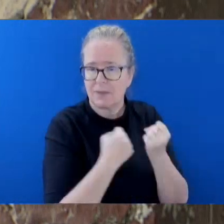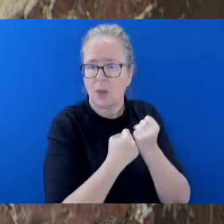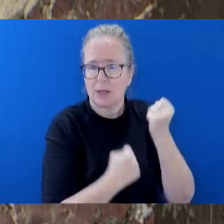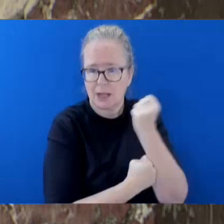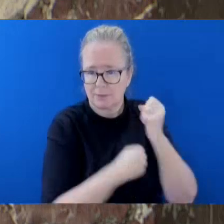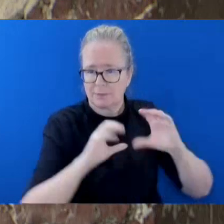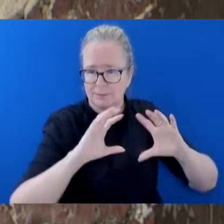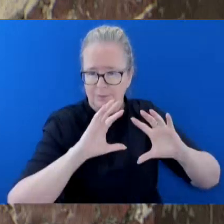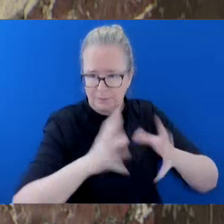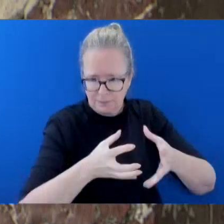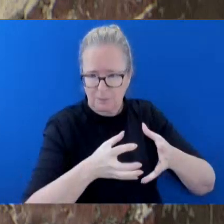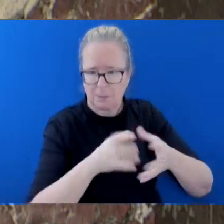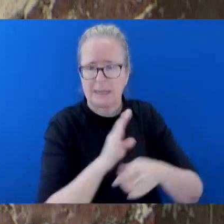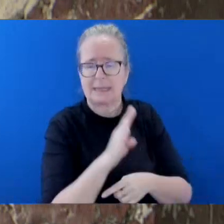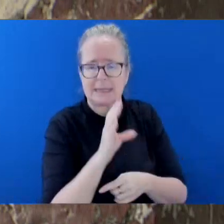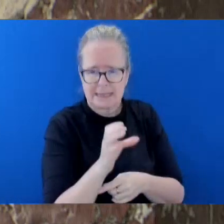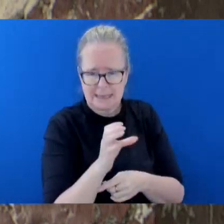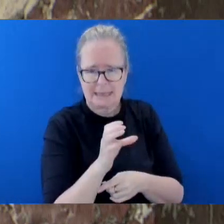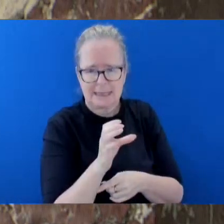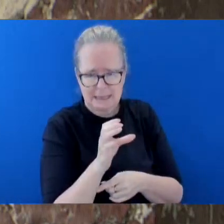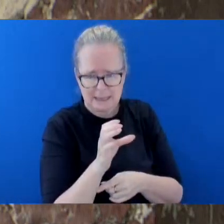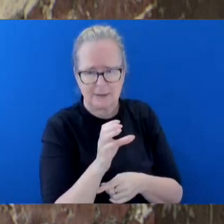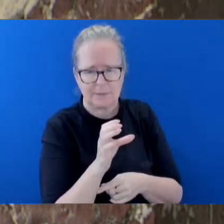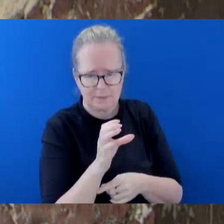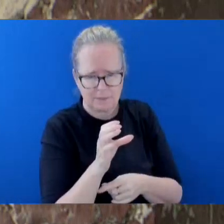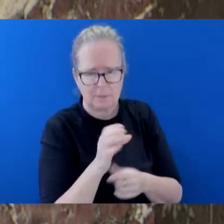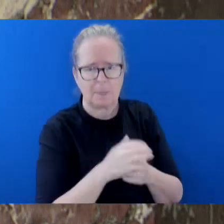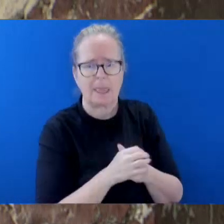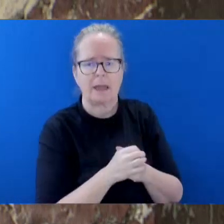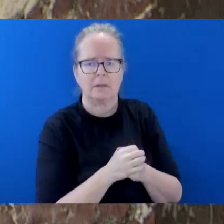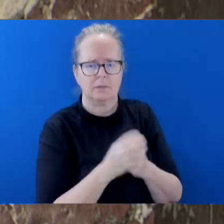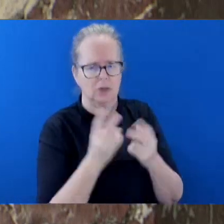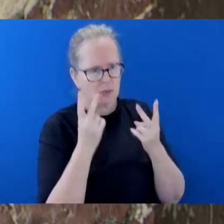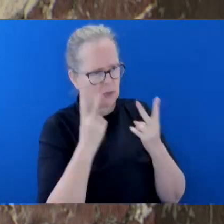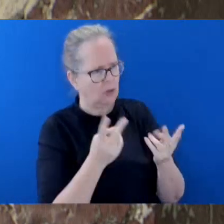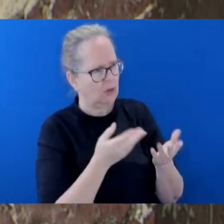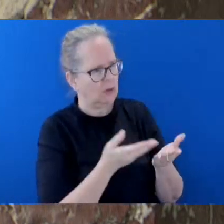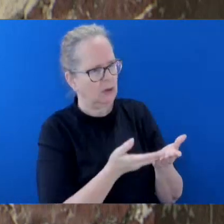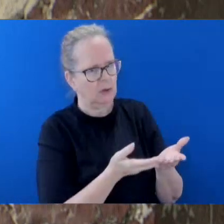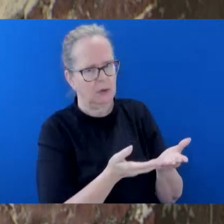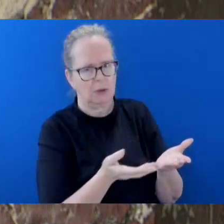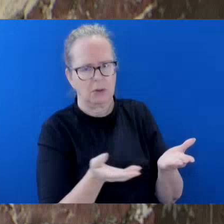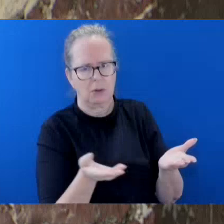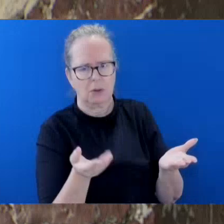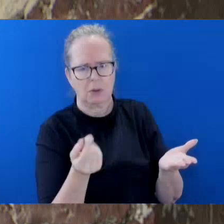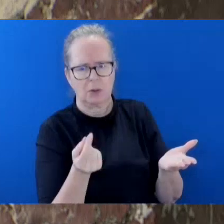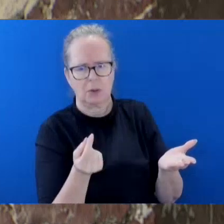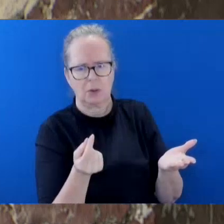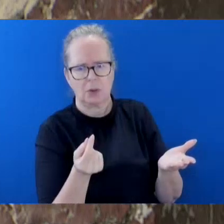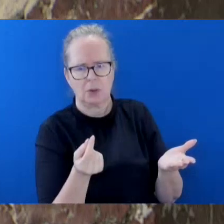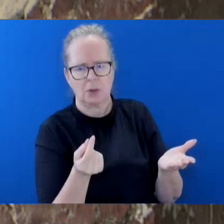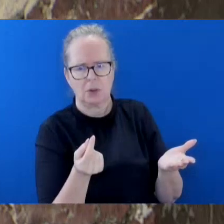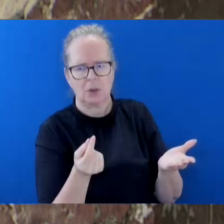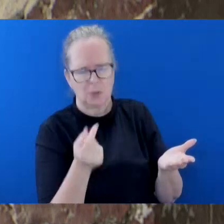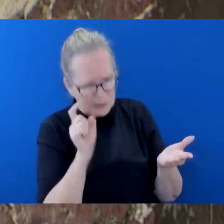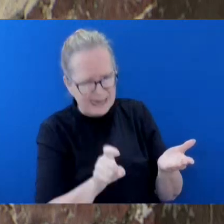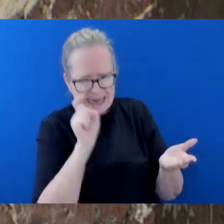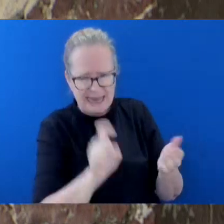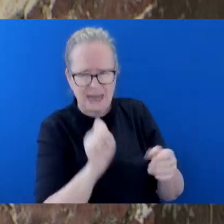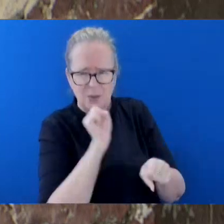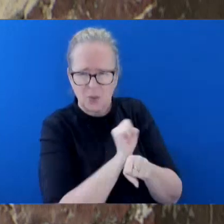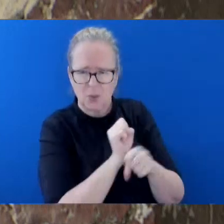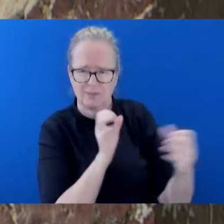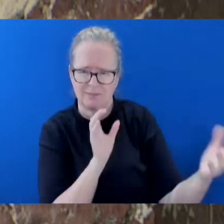unfortunate. It's suggesting at a time when we are most needing to work together, are suggesting notions that do not